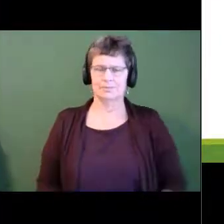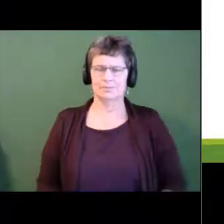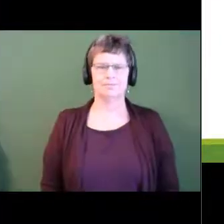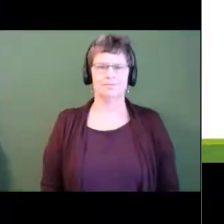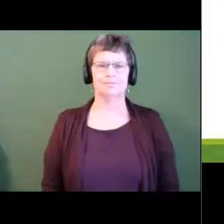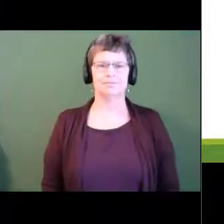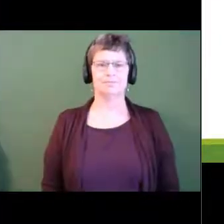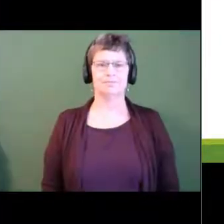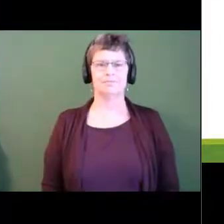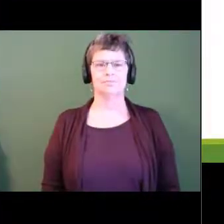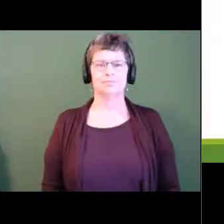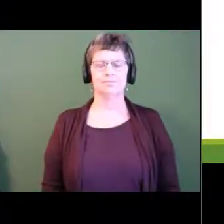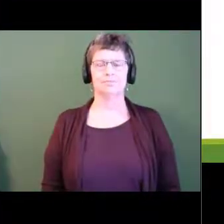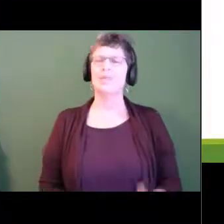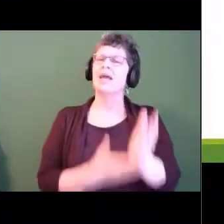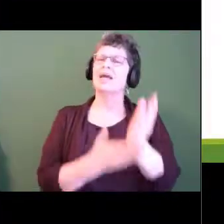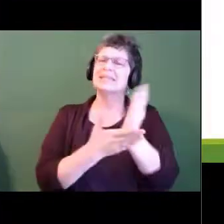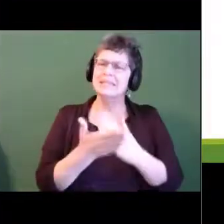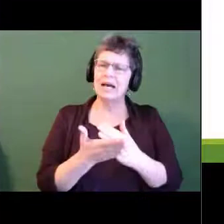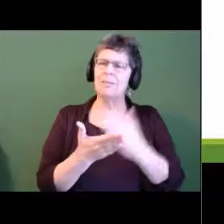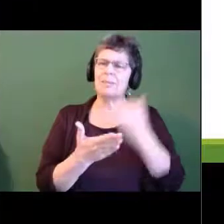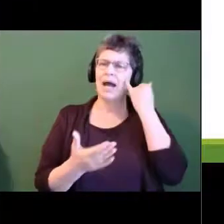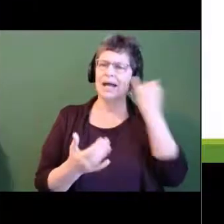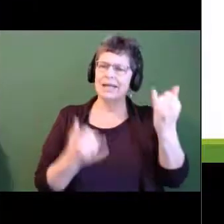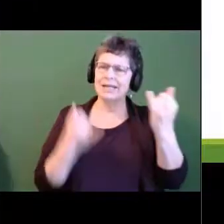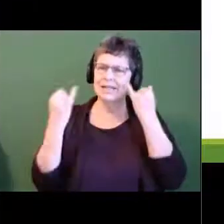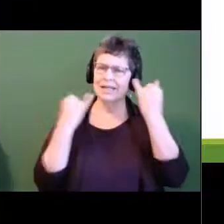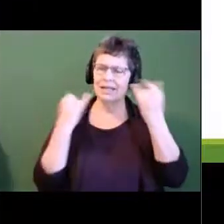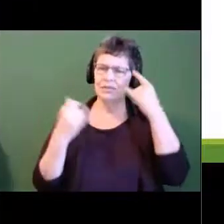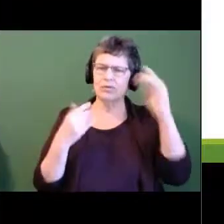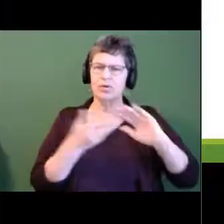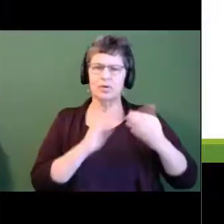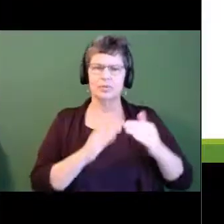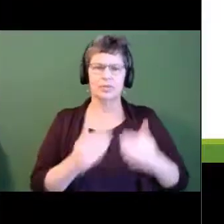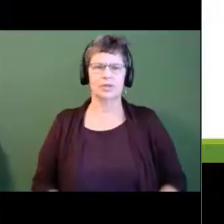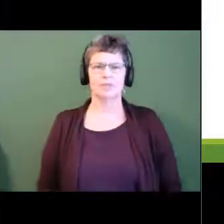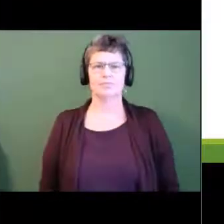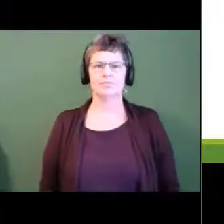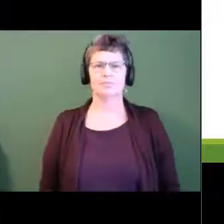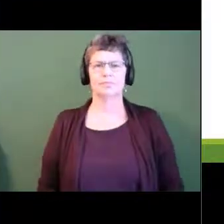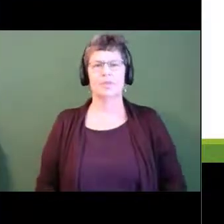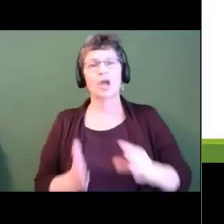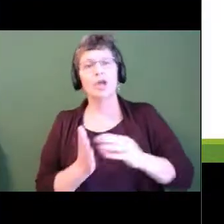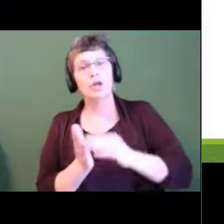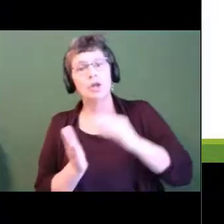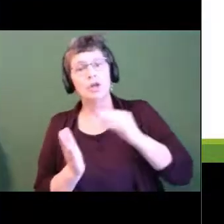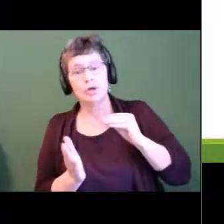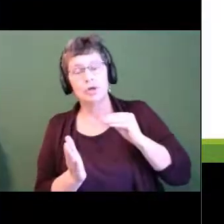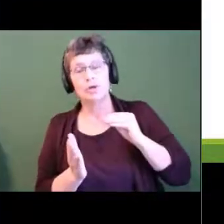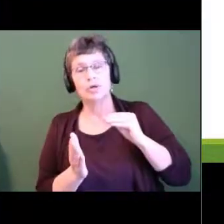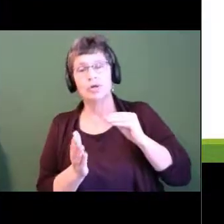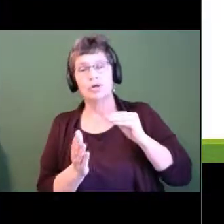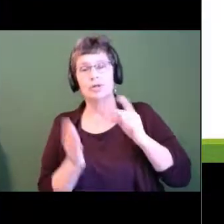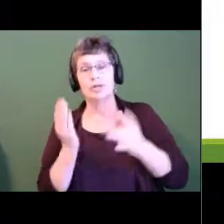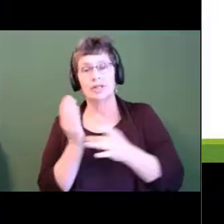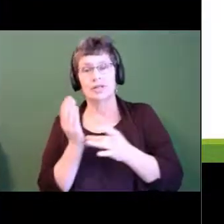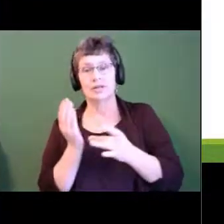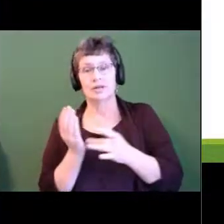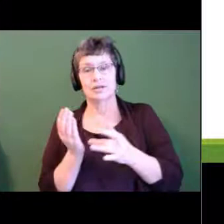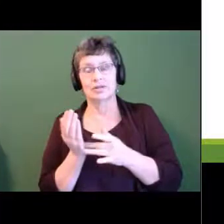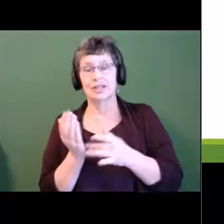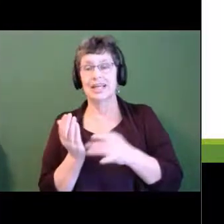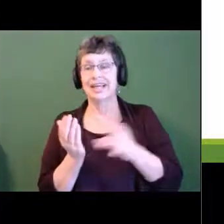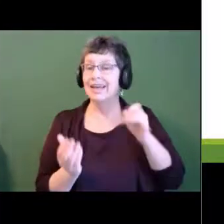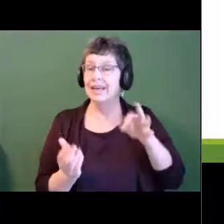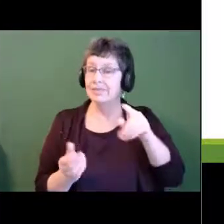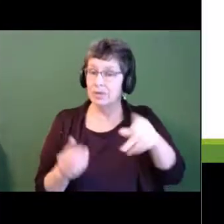So here's just some ideas for the community. You know, learning the technology, and if you have a computer, there are